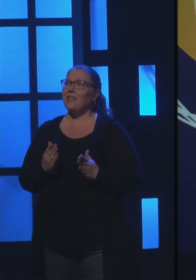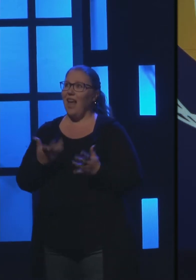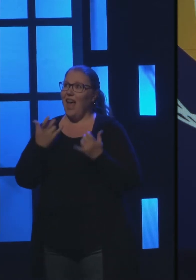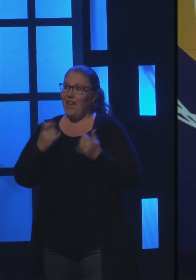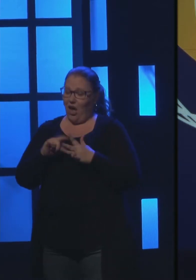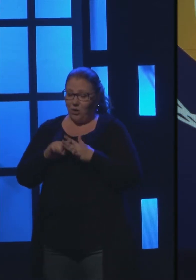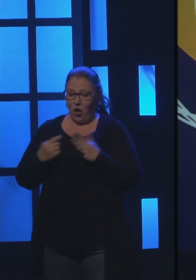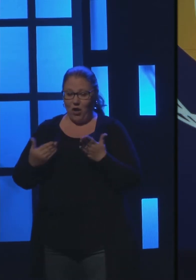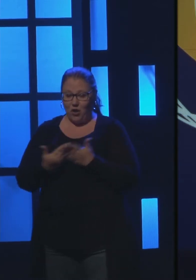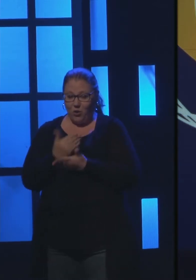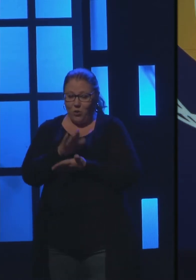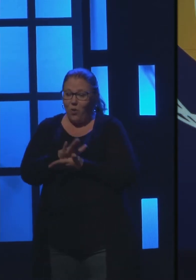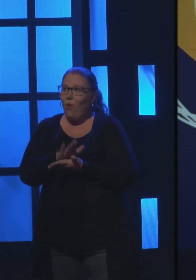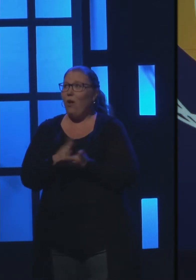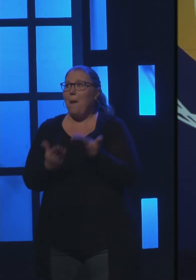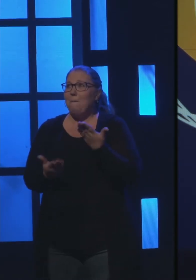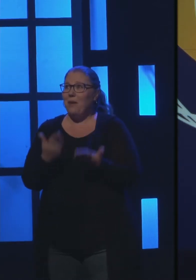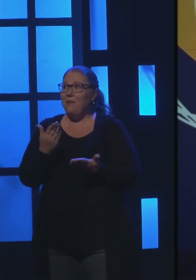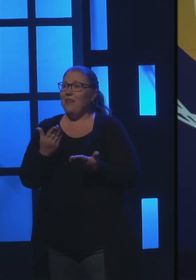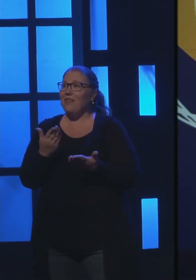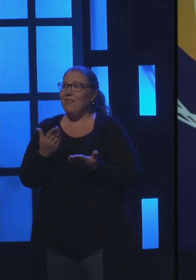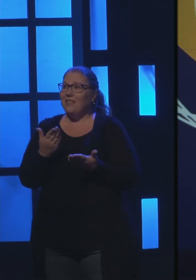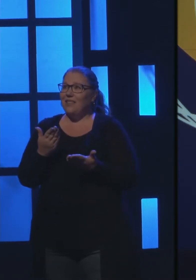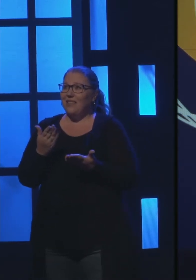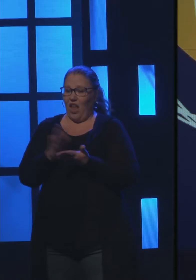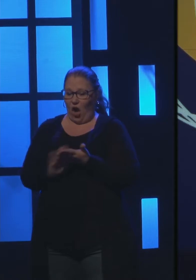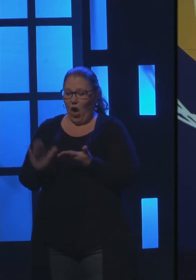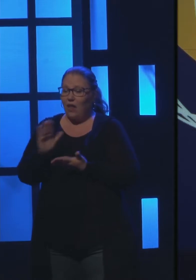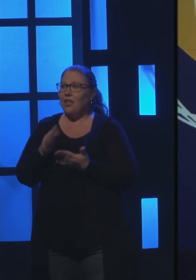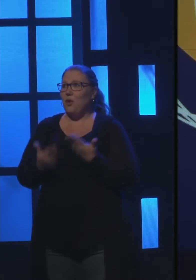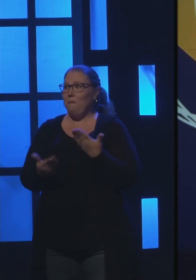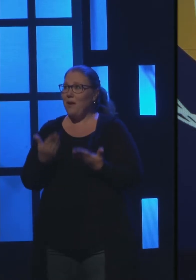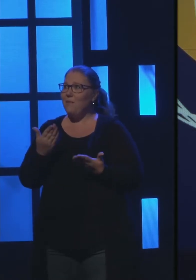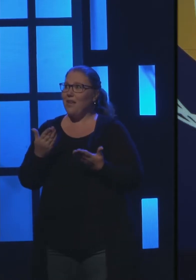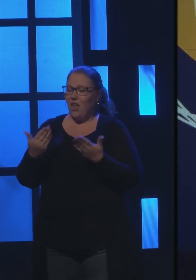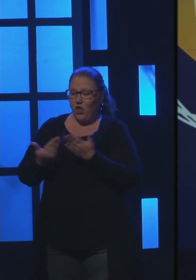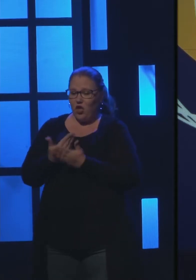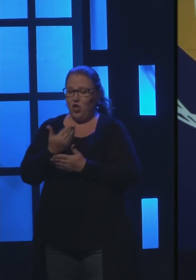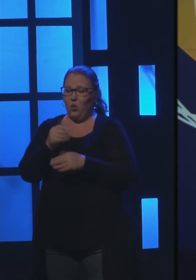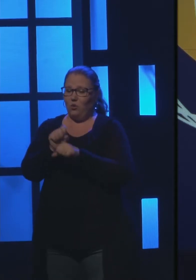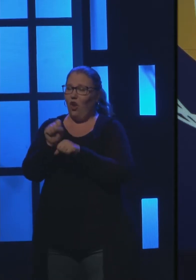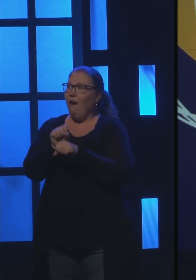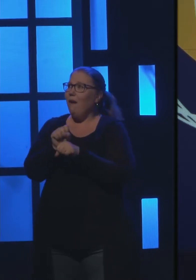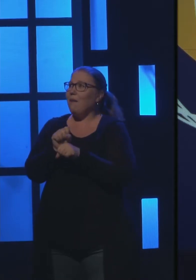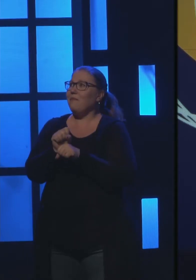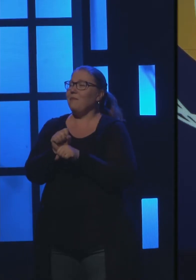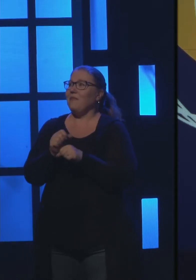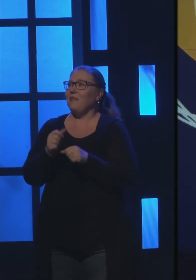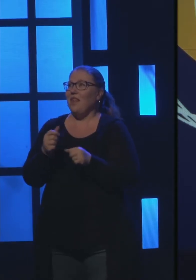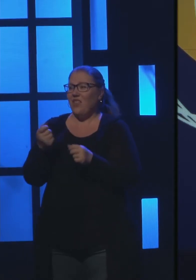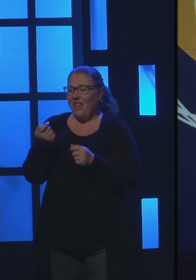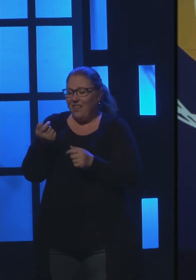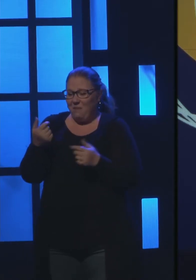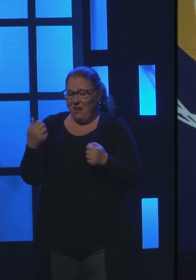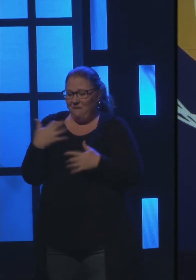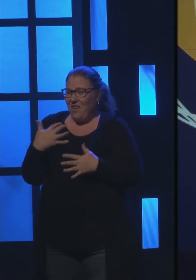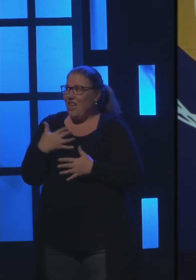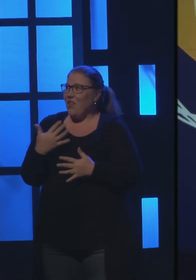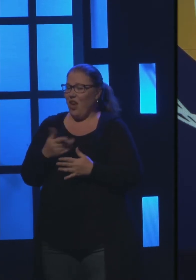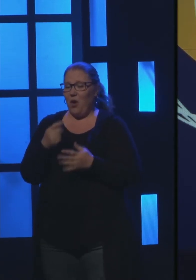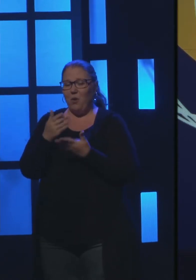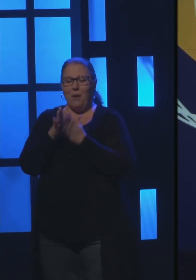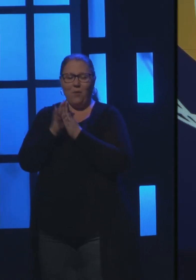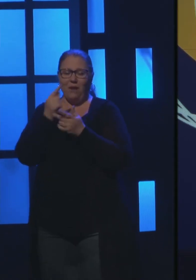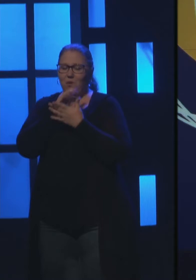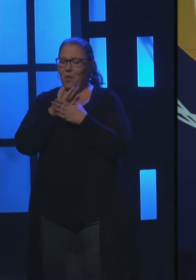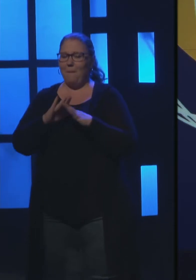into a new school or maybe a college or maybe into a new vocation, and there's a bit of fear there, we pray for a peace that